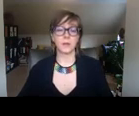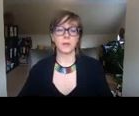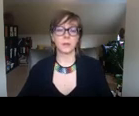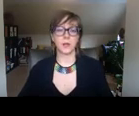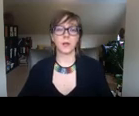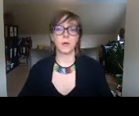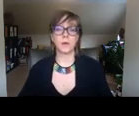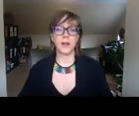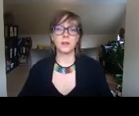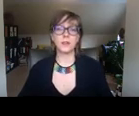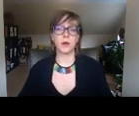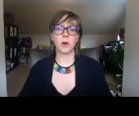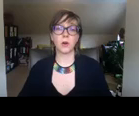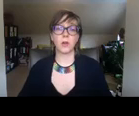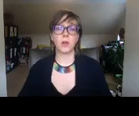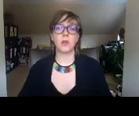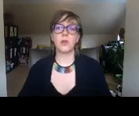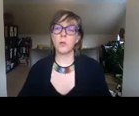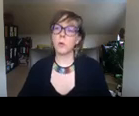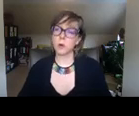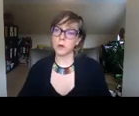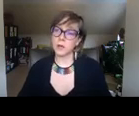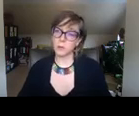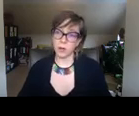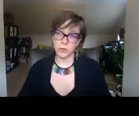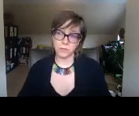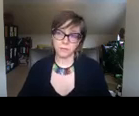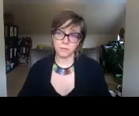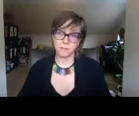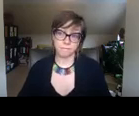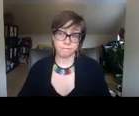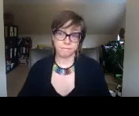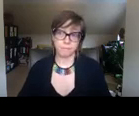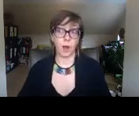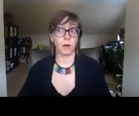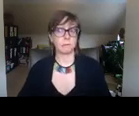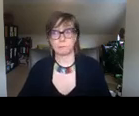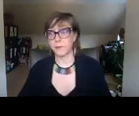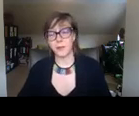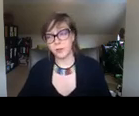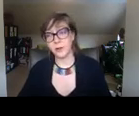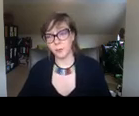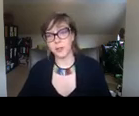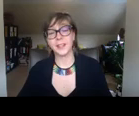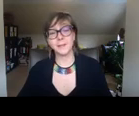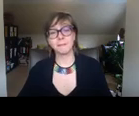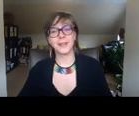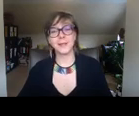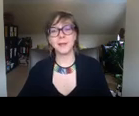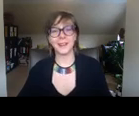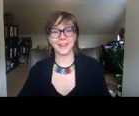beautiful to read. Providers are no more in a rush. Wow, providers aren't in a rush.